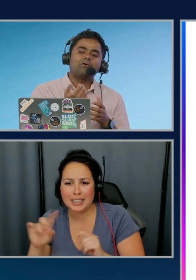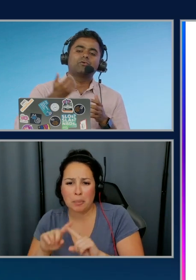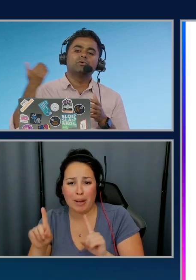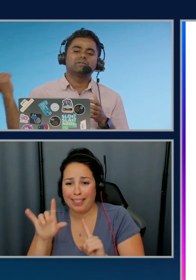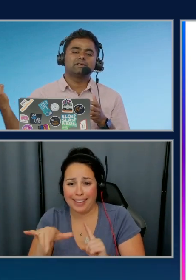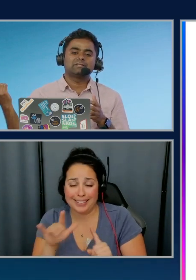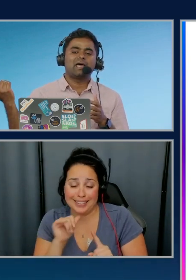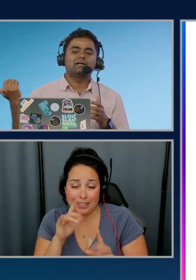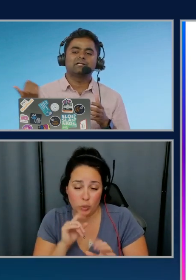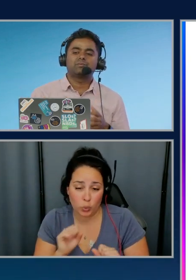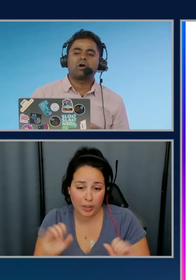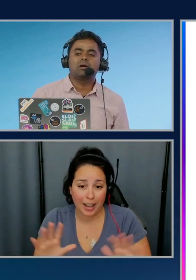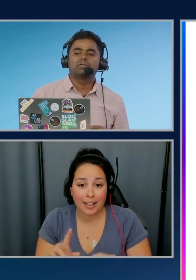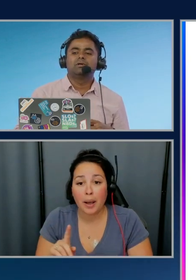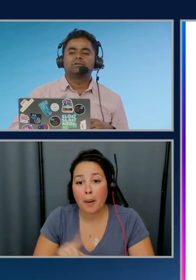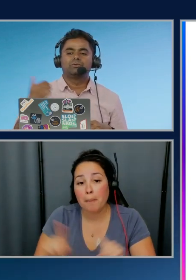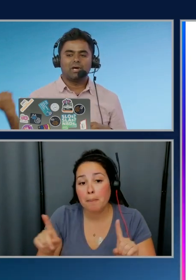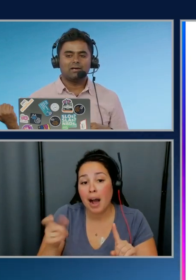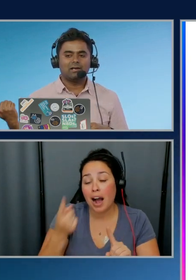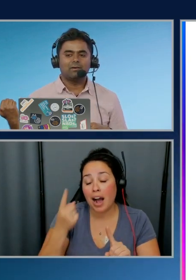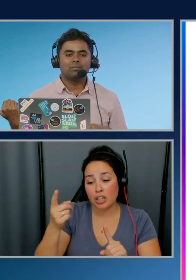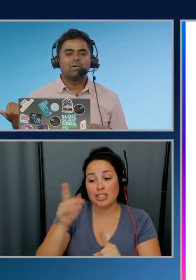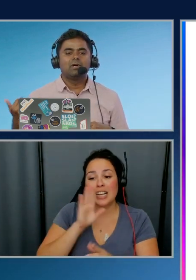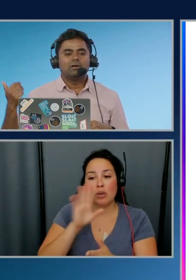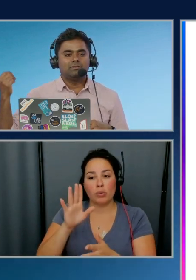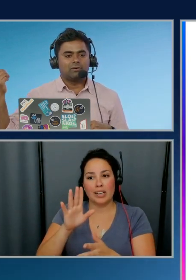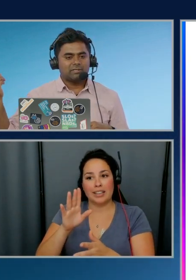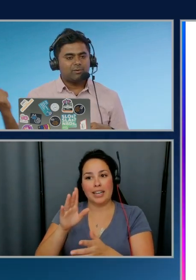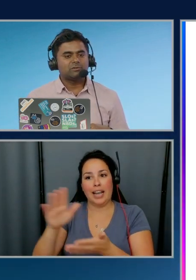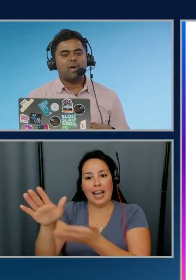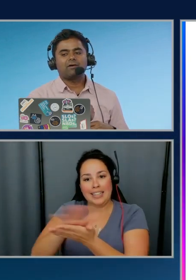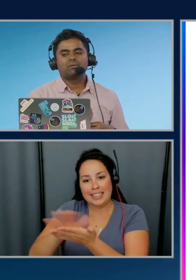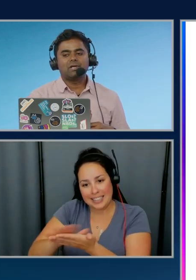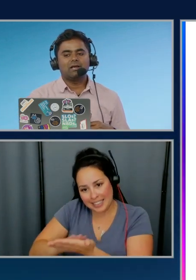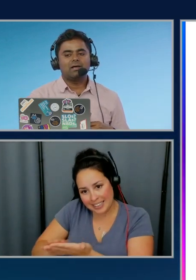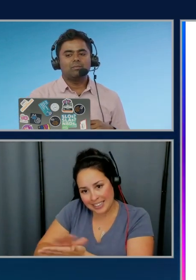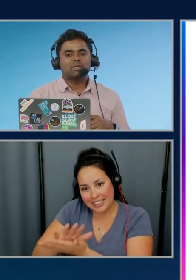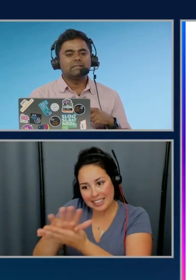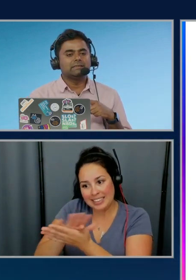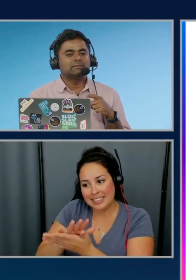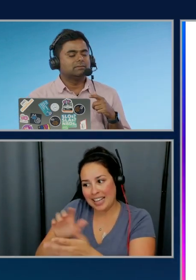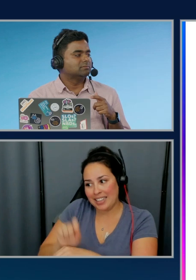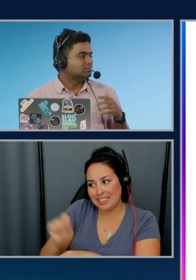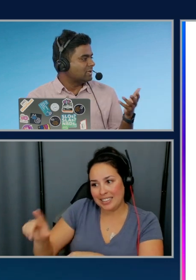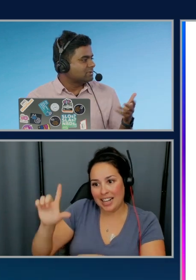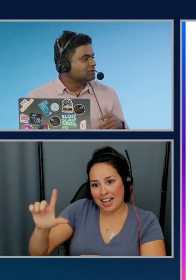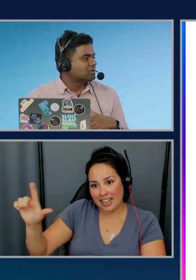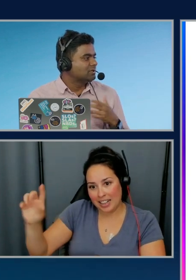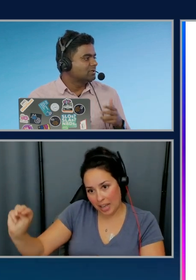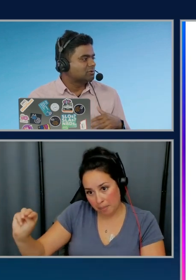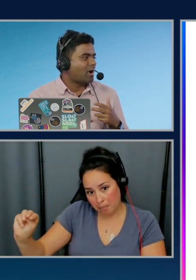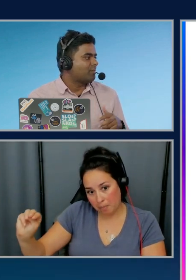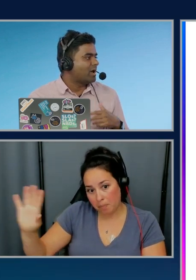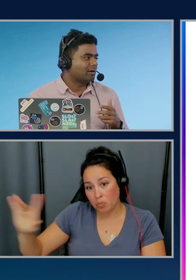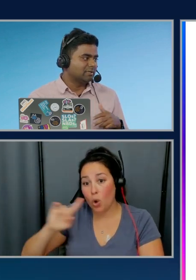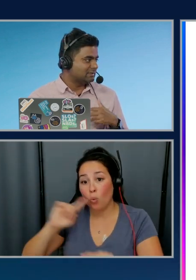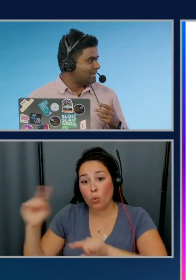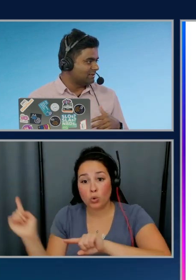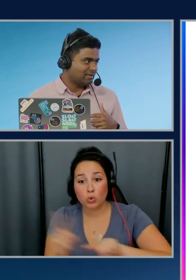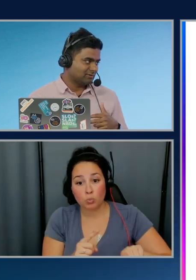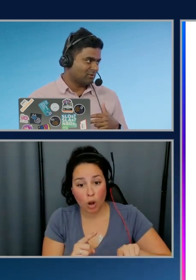then of course that sanitized prompt to the LLM, the response back from the LLM is essentially swapped